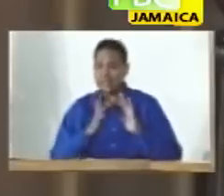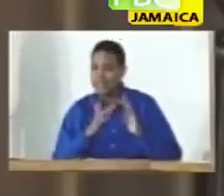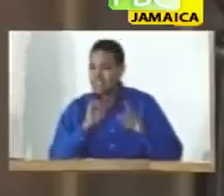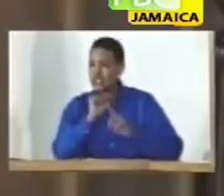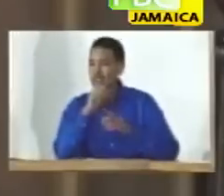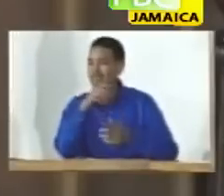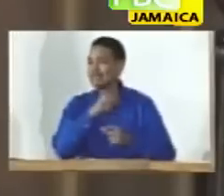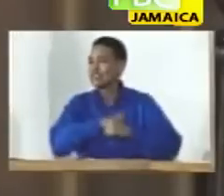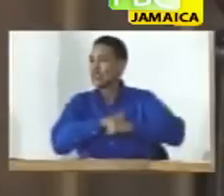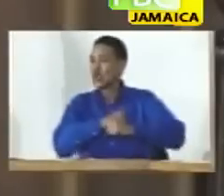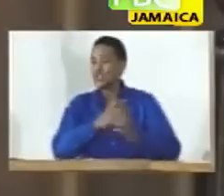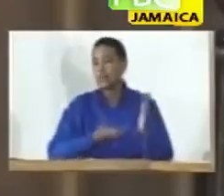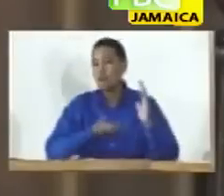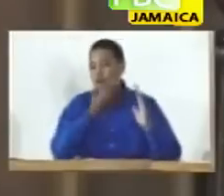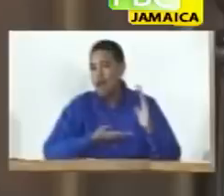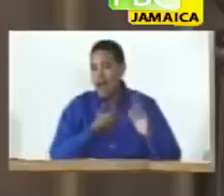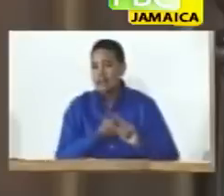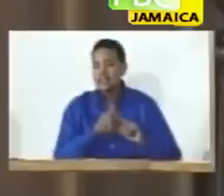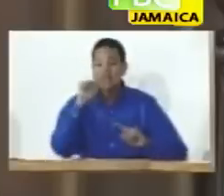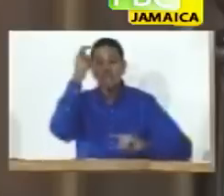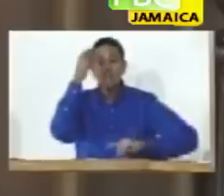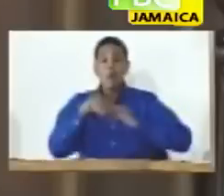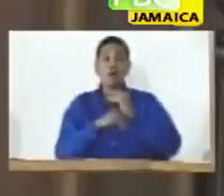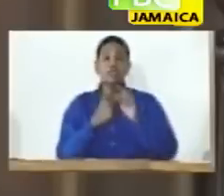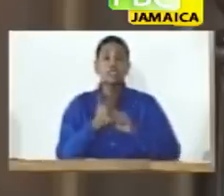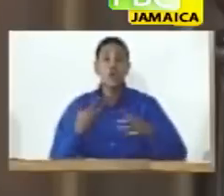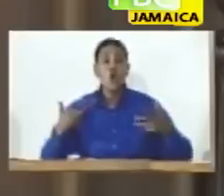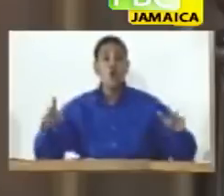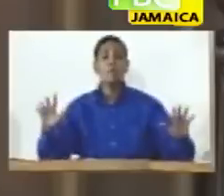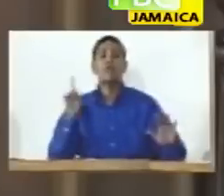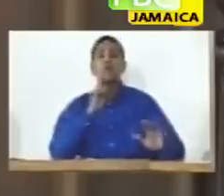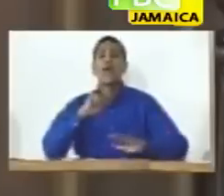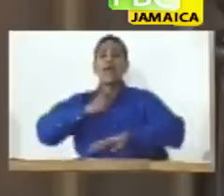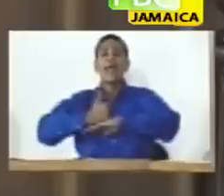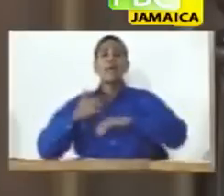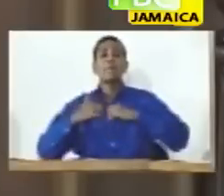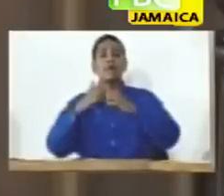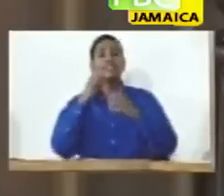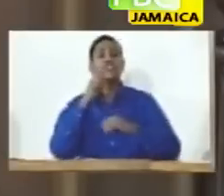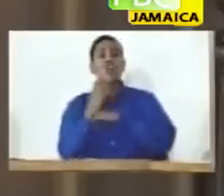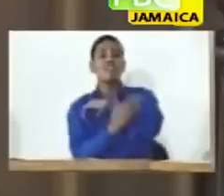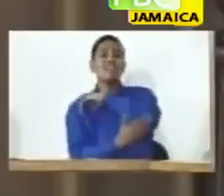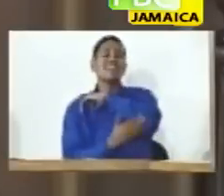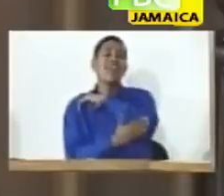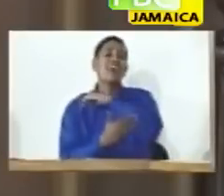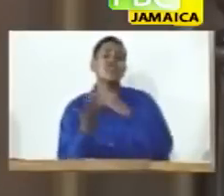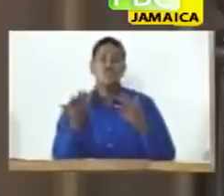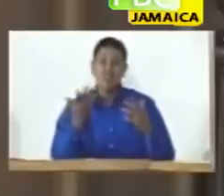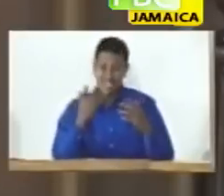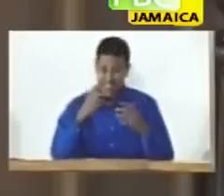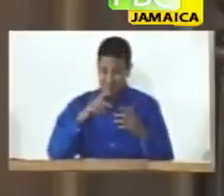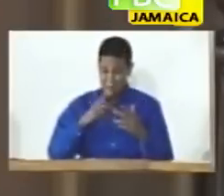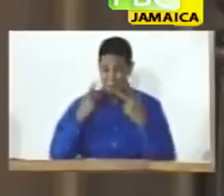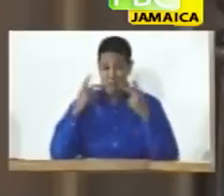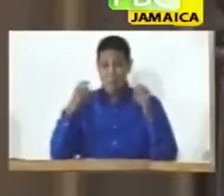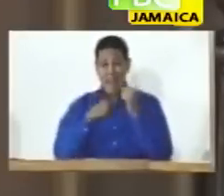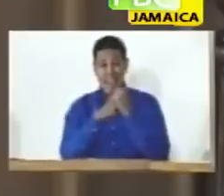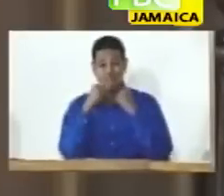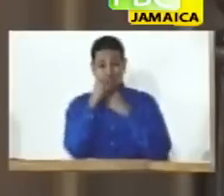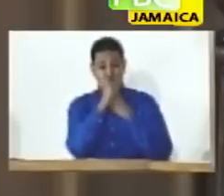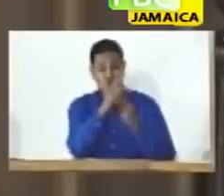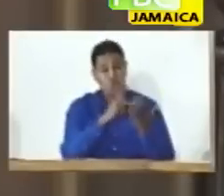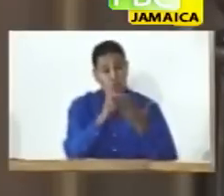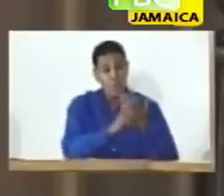profile. The government will also complete implementation of the National Key Public Infrastructure Project